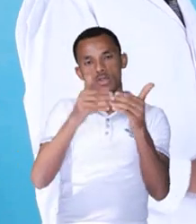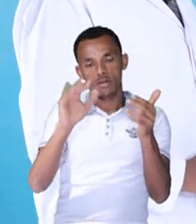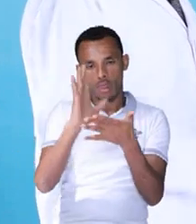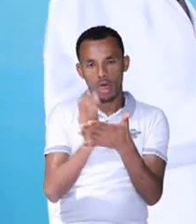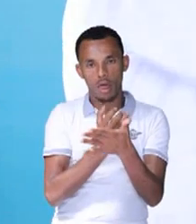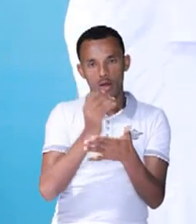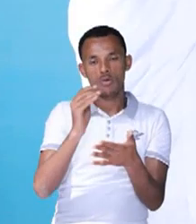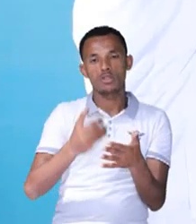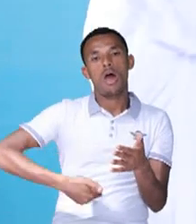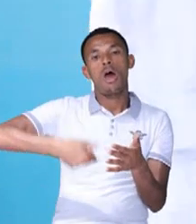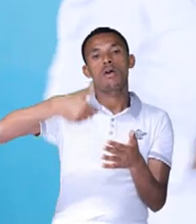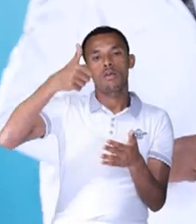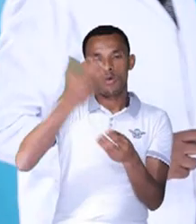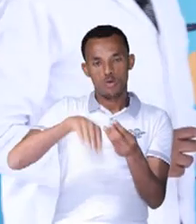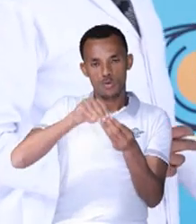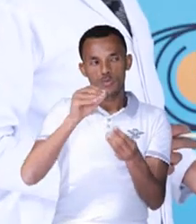Take for the other one also.